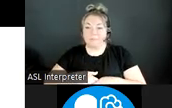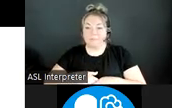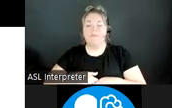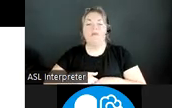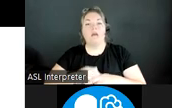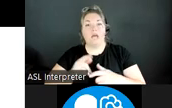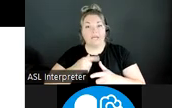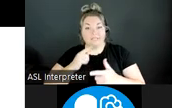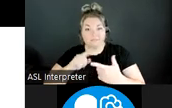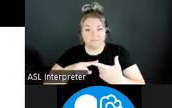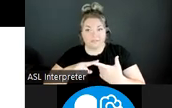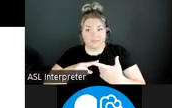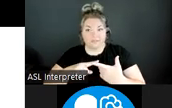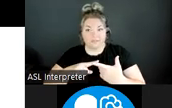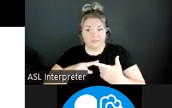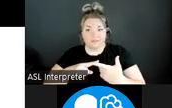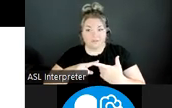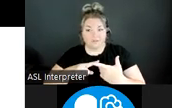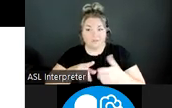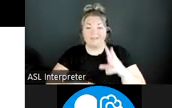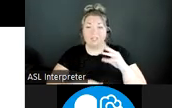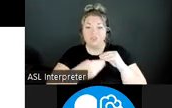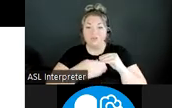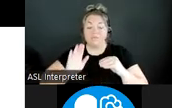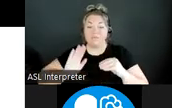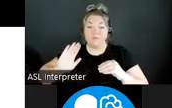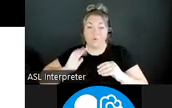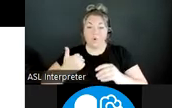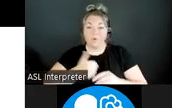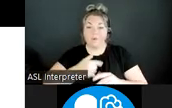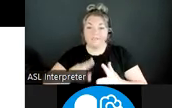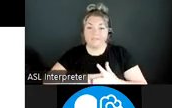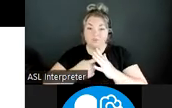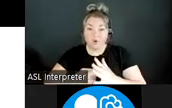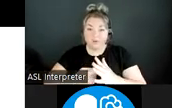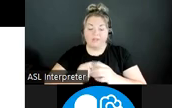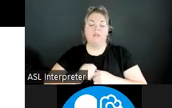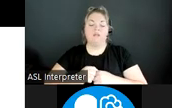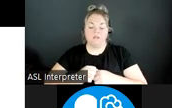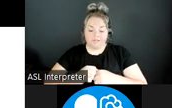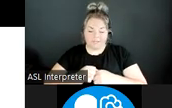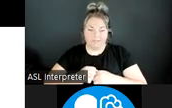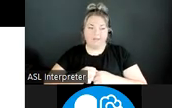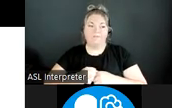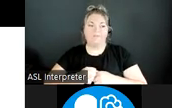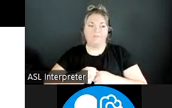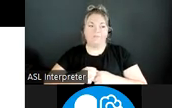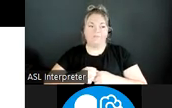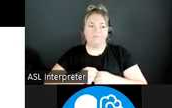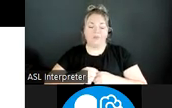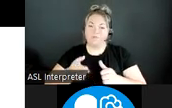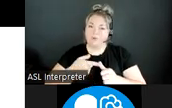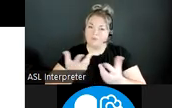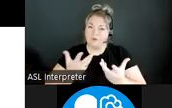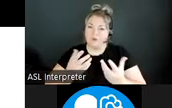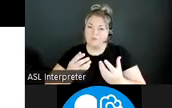And then additionally, before we get started, I wanted to find out from all